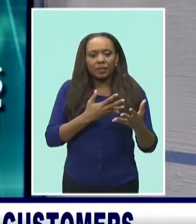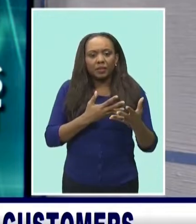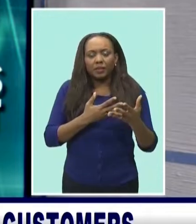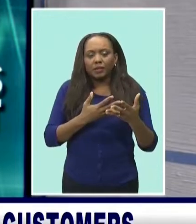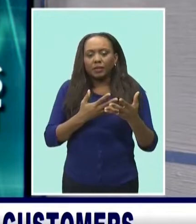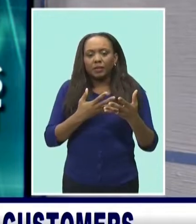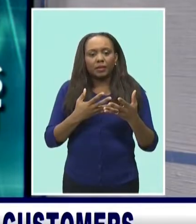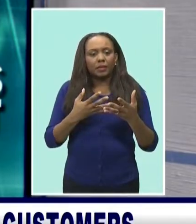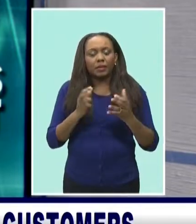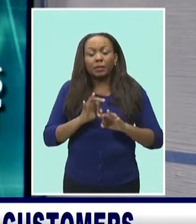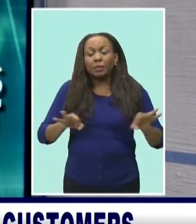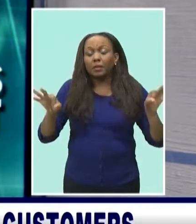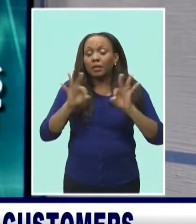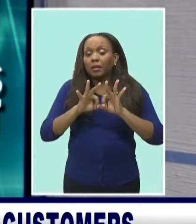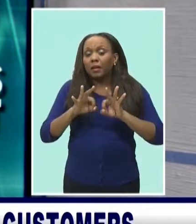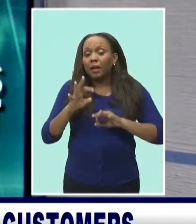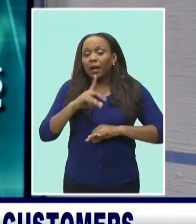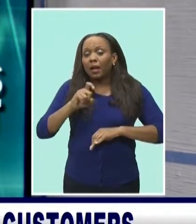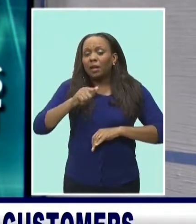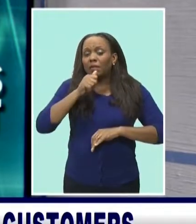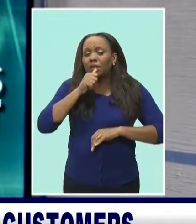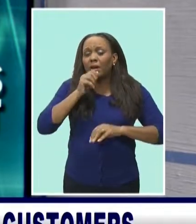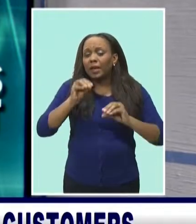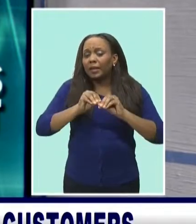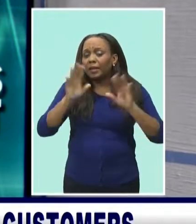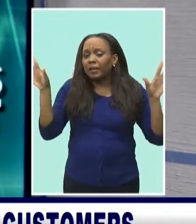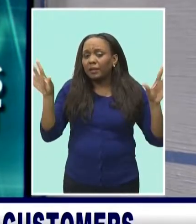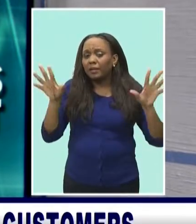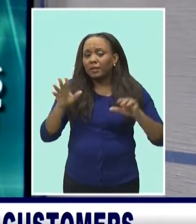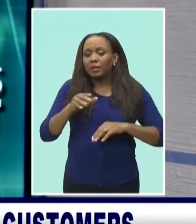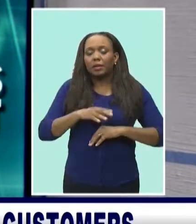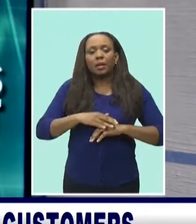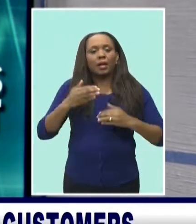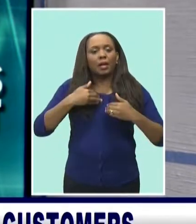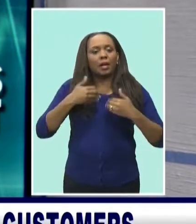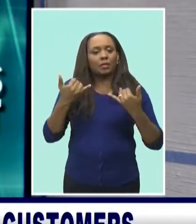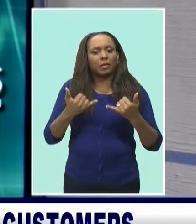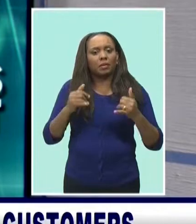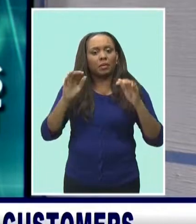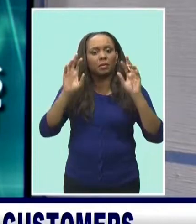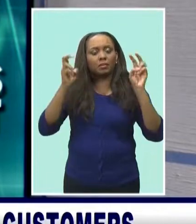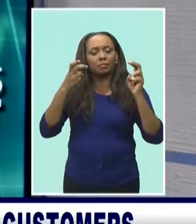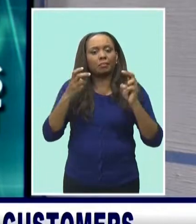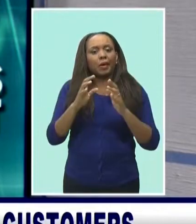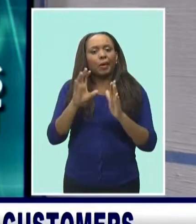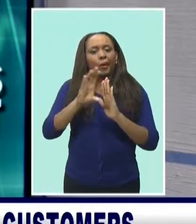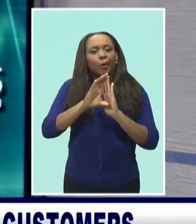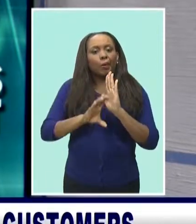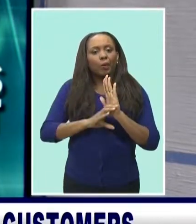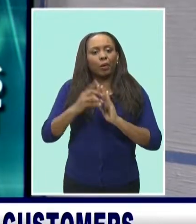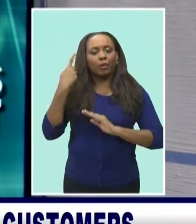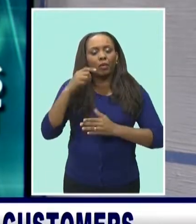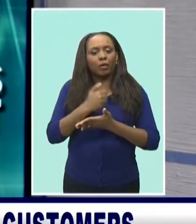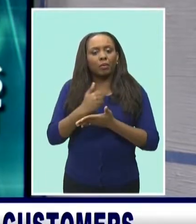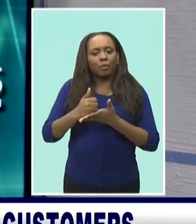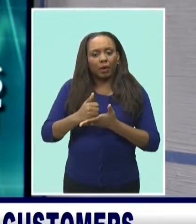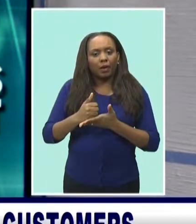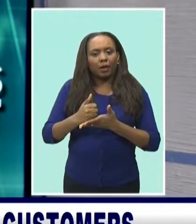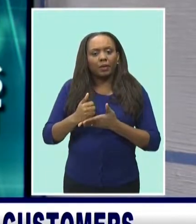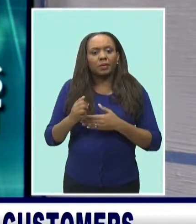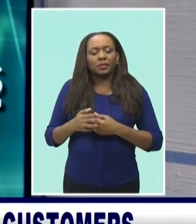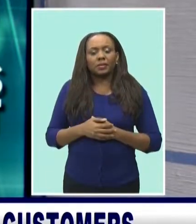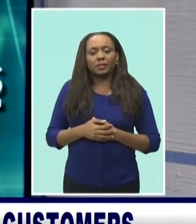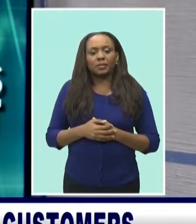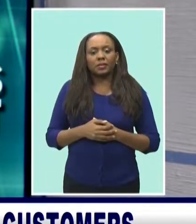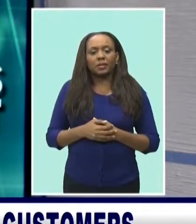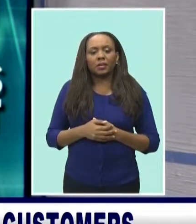spelt out in the recently launched Code of Banking Practice. Corporate Secretary General Counsel with Republic Bank, Sasha Shillingford,